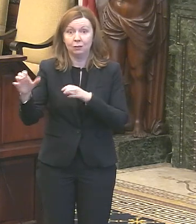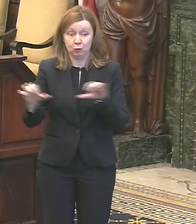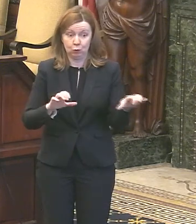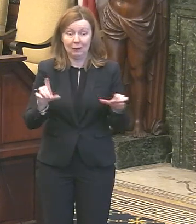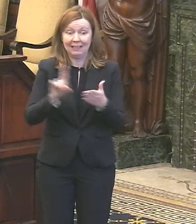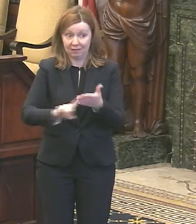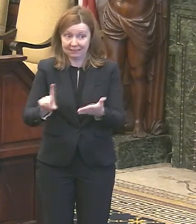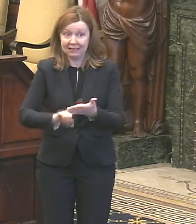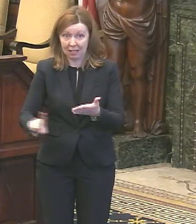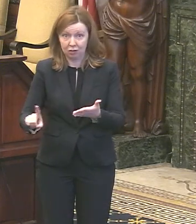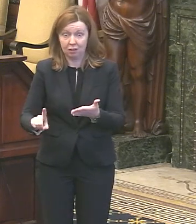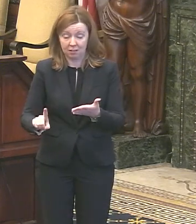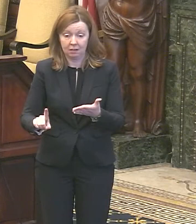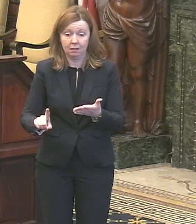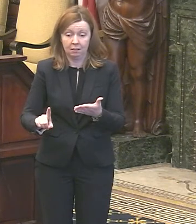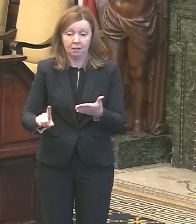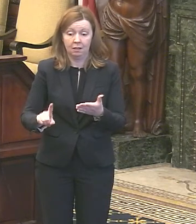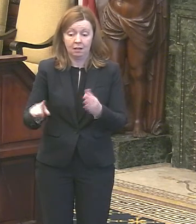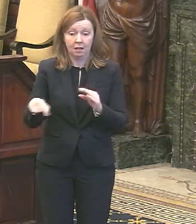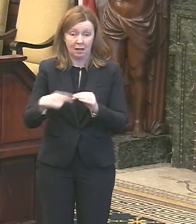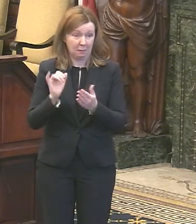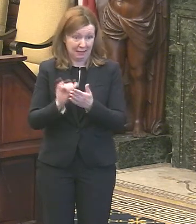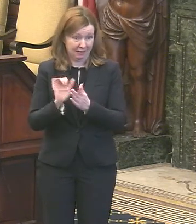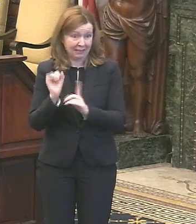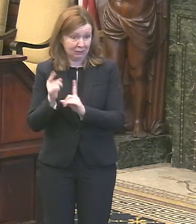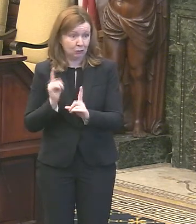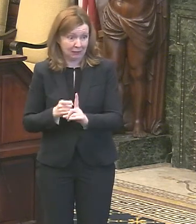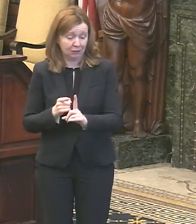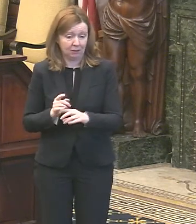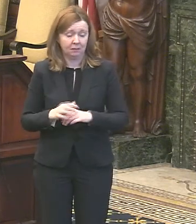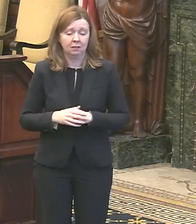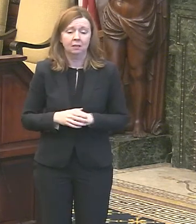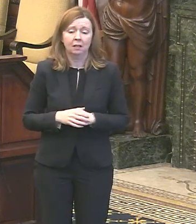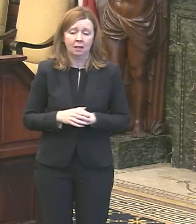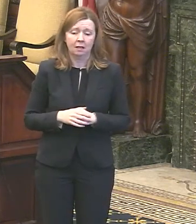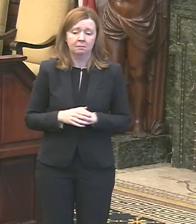an investigation on that end.